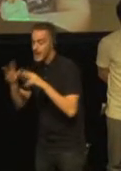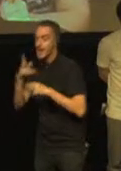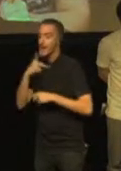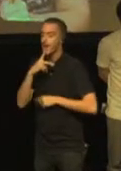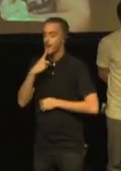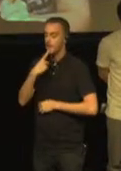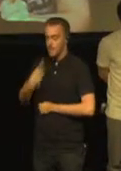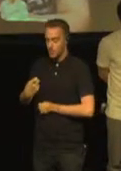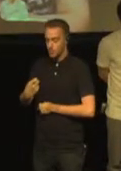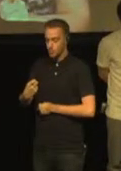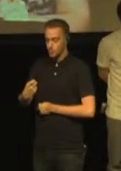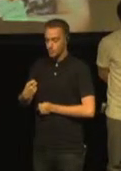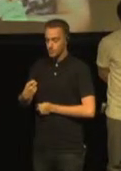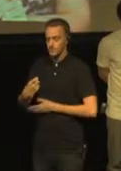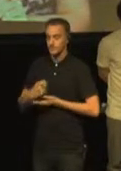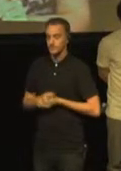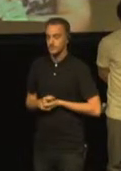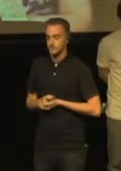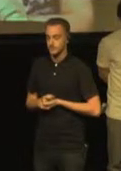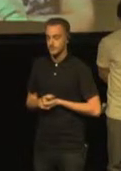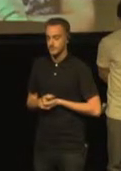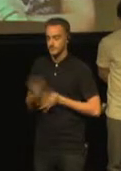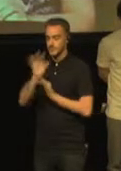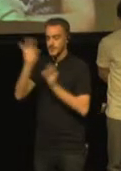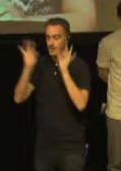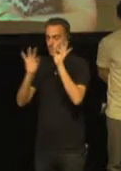official census figure for deafblind people?